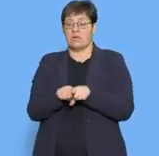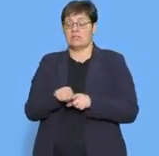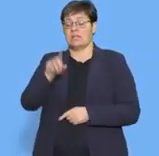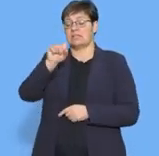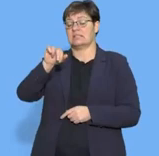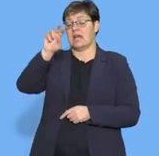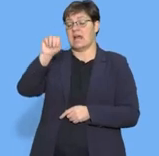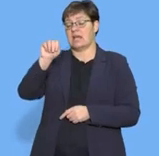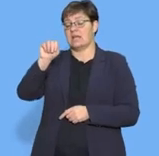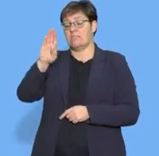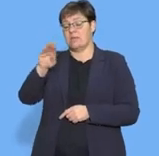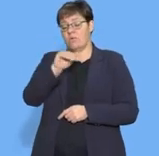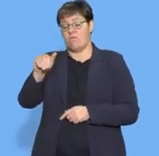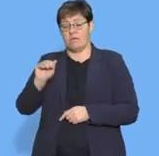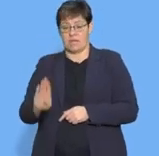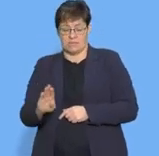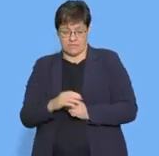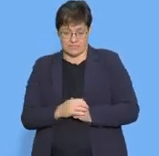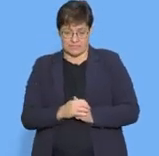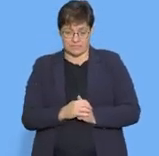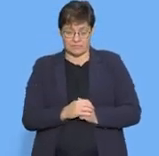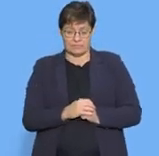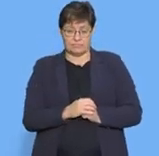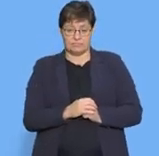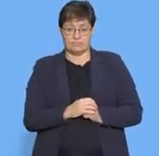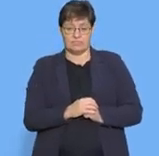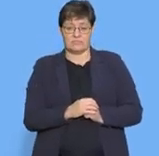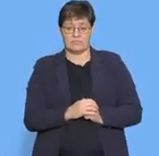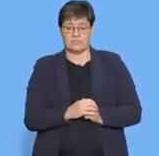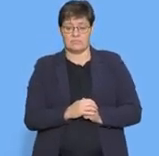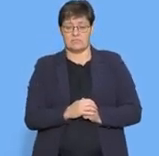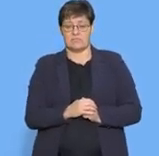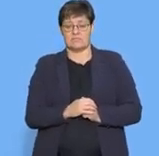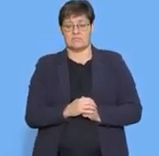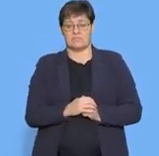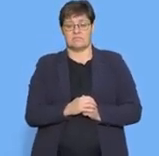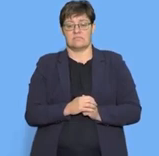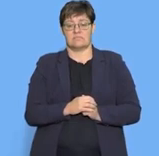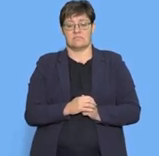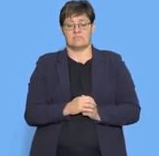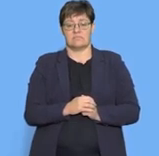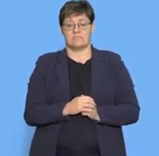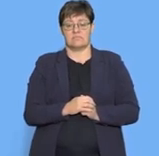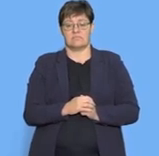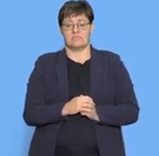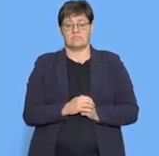sine A over A. And on the right-hand side, in the numerator, we're left with sine